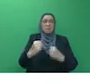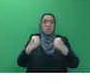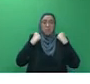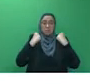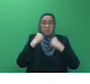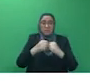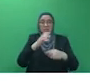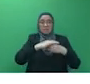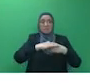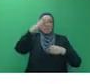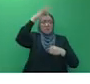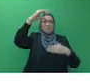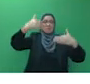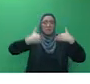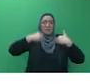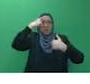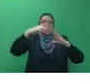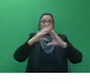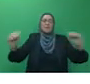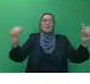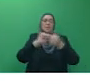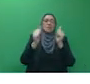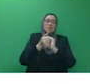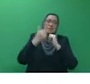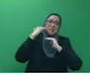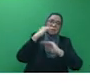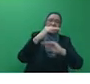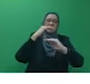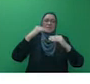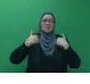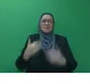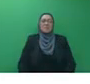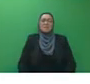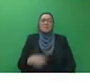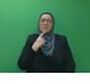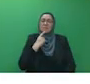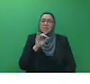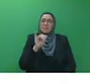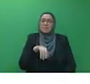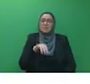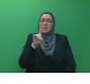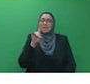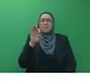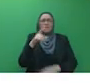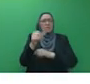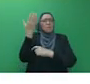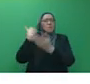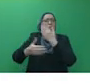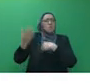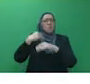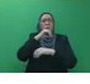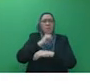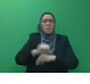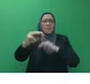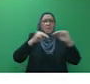yeah you know douglas there's a very old uh management video i'm almost embarrassed to quote it because it just